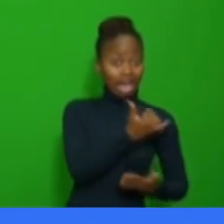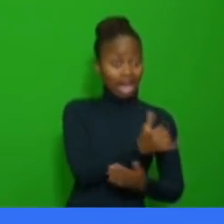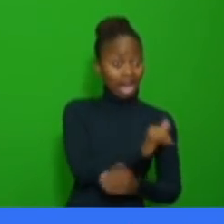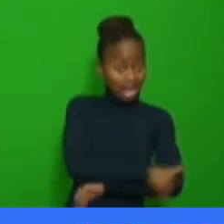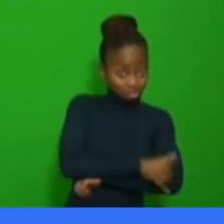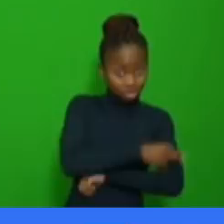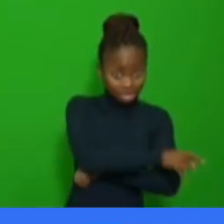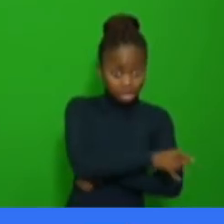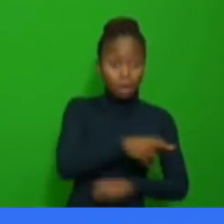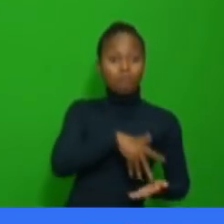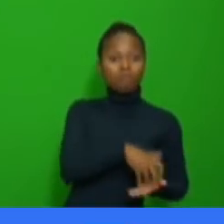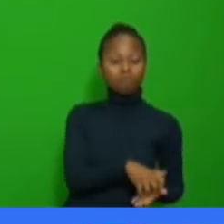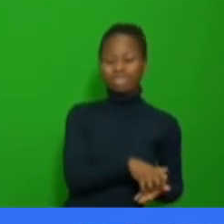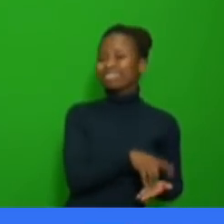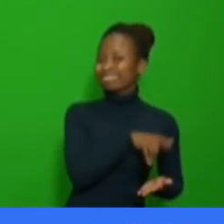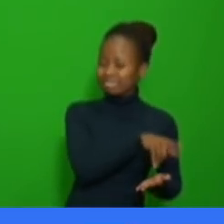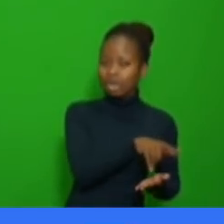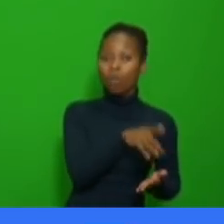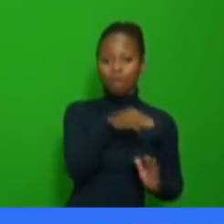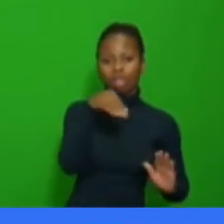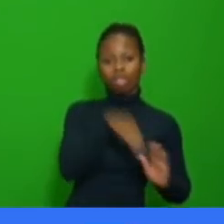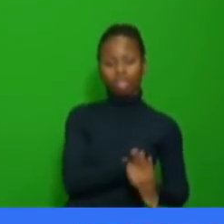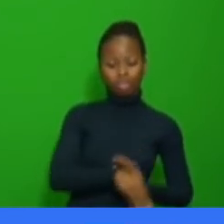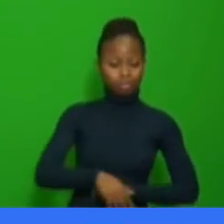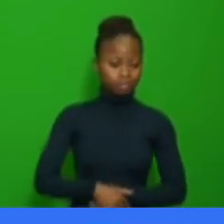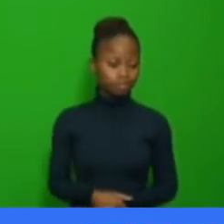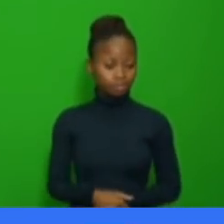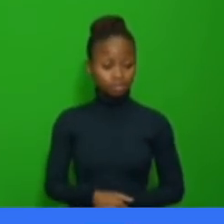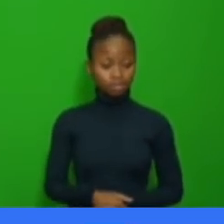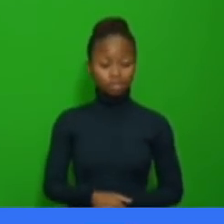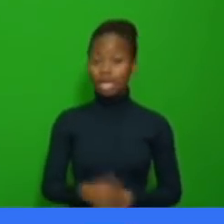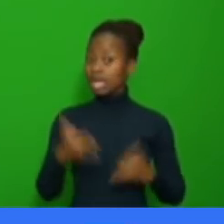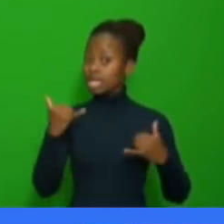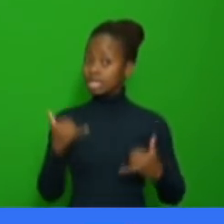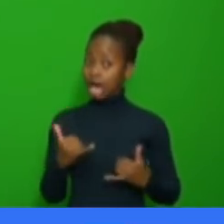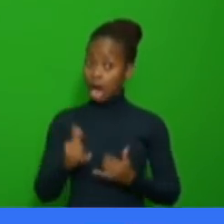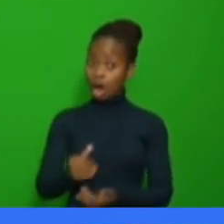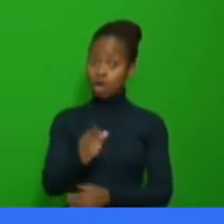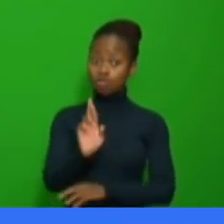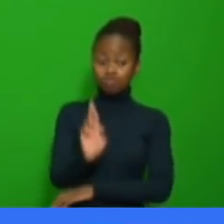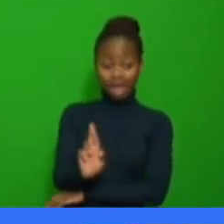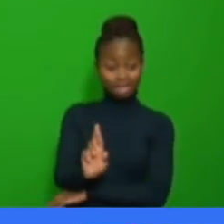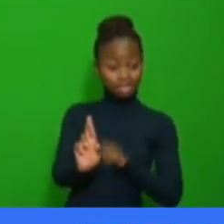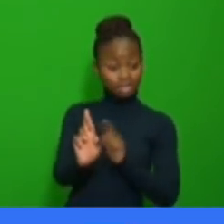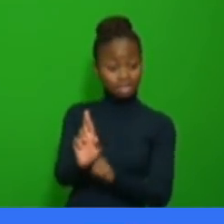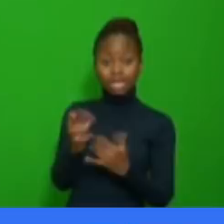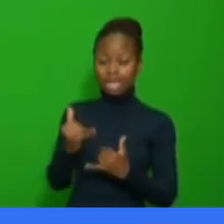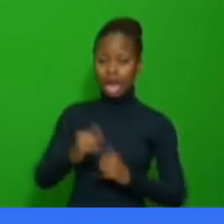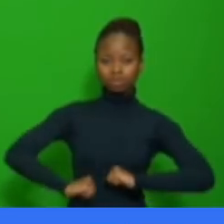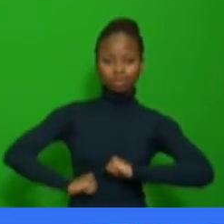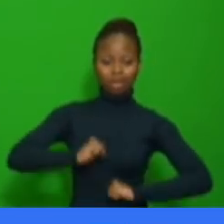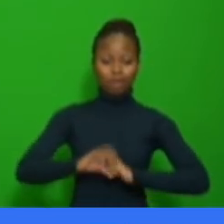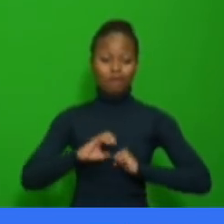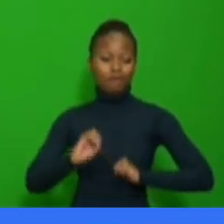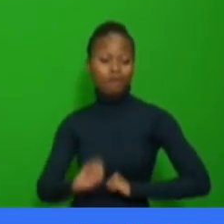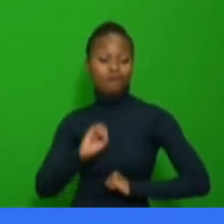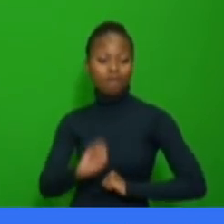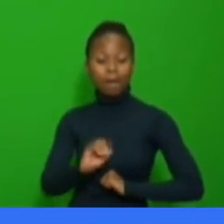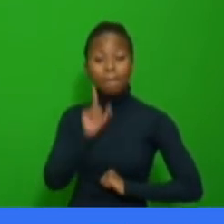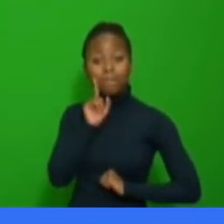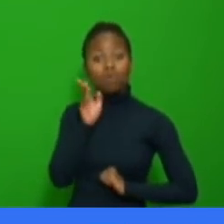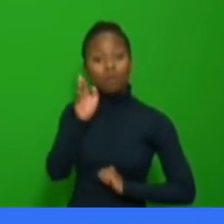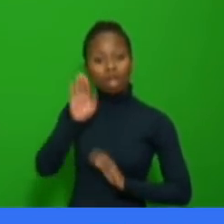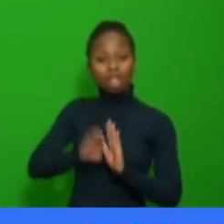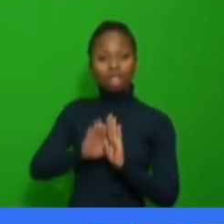developments. The rand has benefited from improved sentiment towards riskier assets, but will continue to